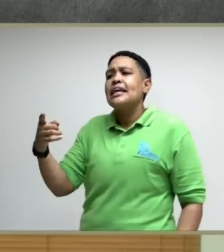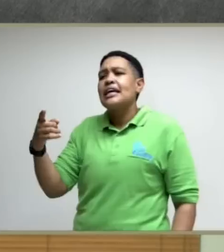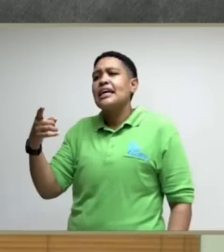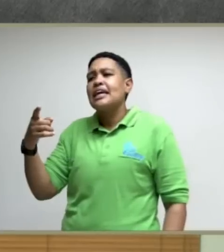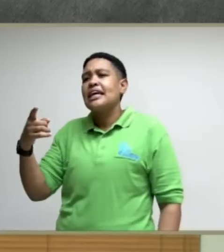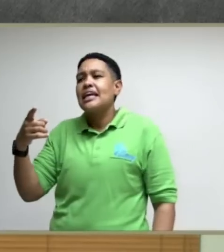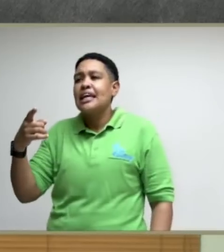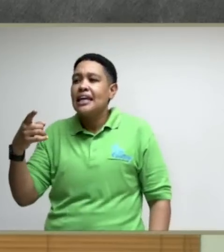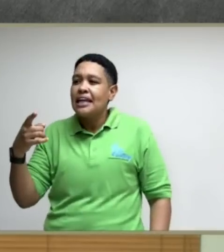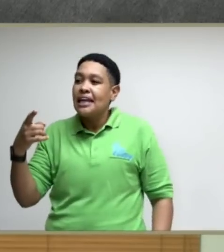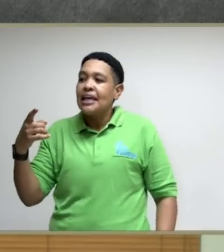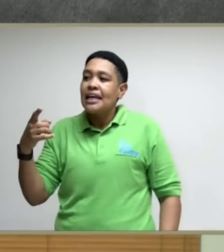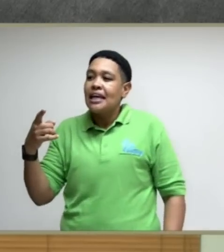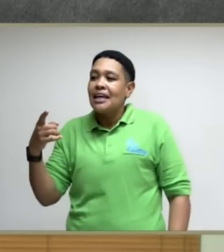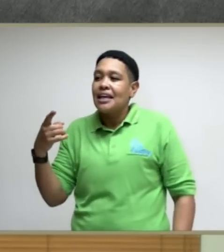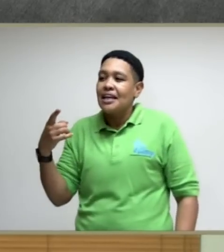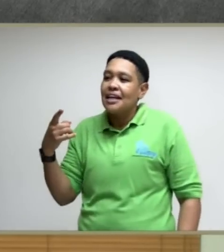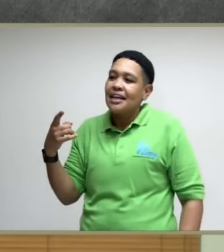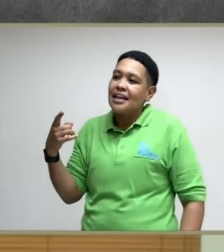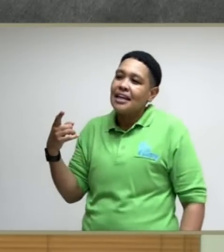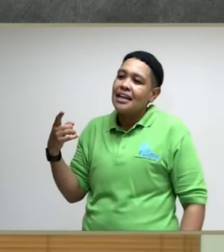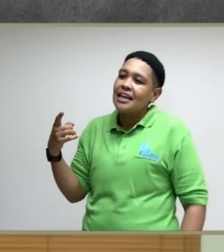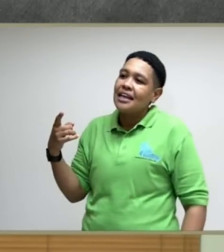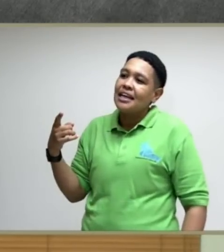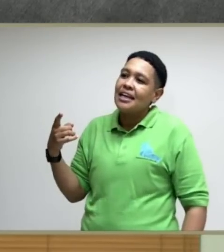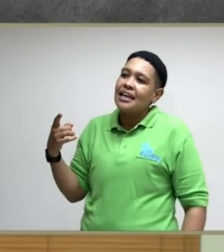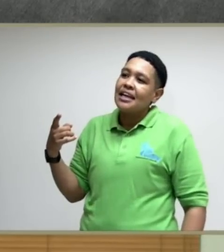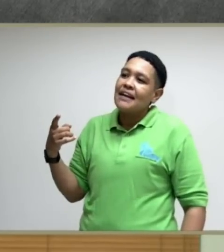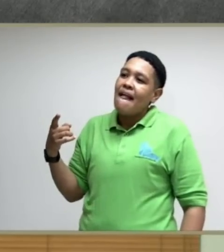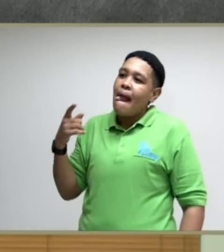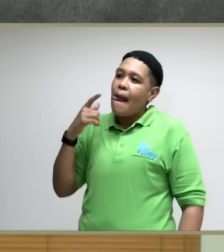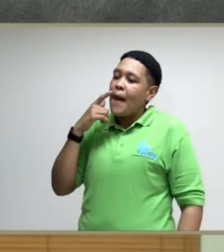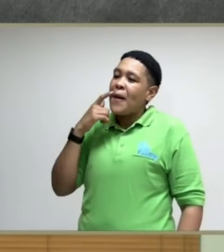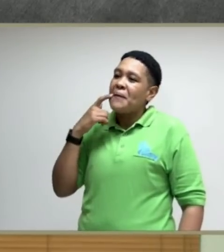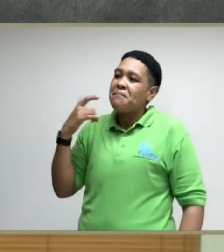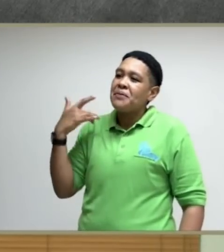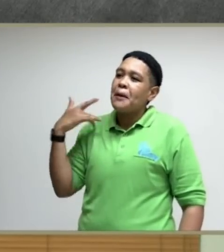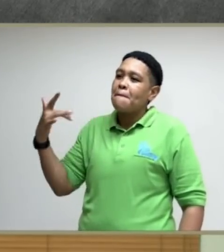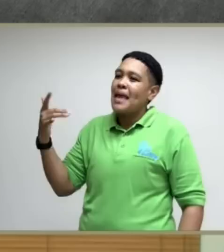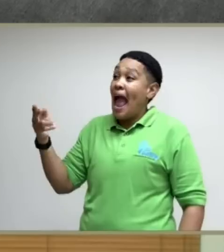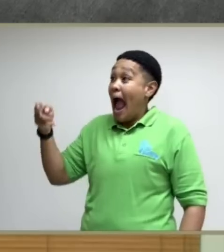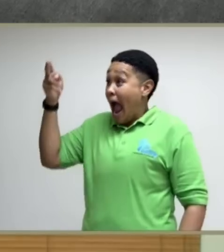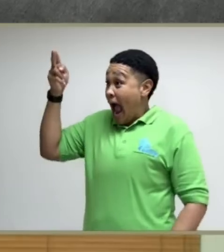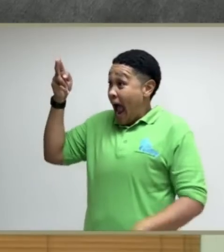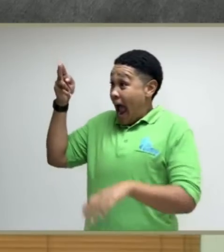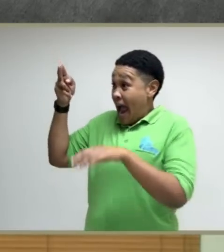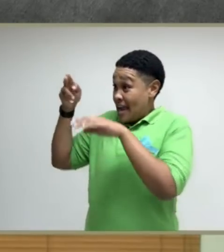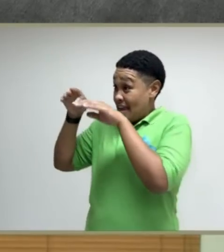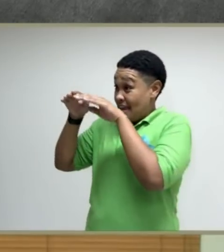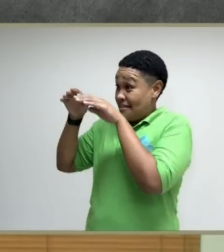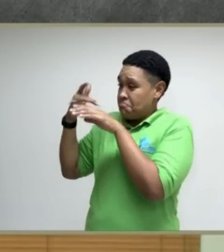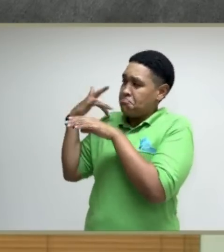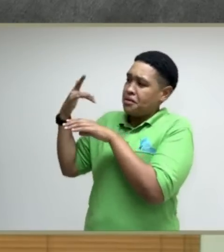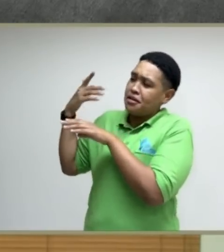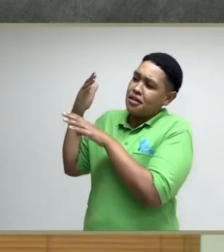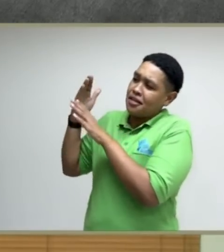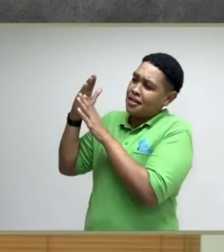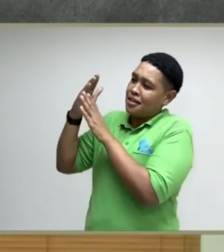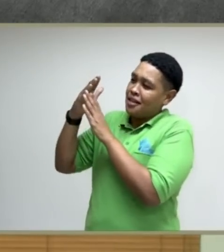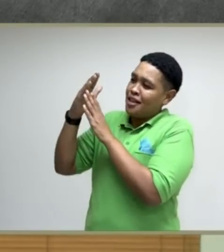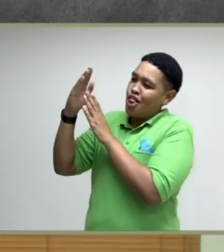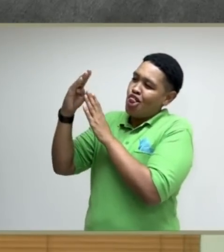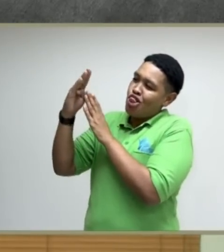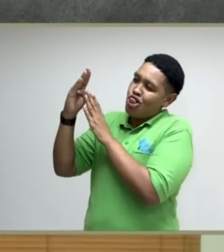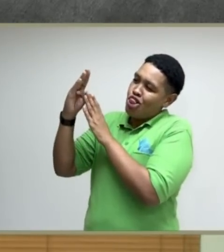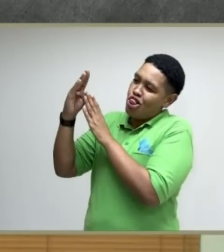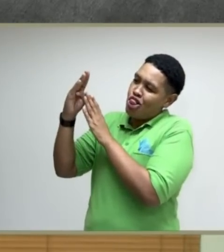the actually, there's a little bit of, in the medium, in the high level, but we have now gone over into